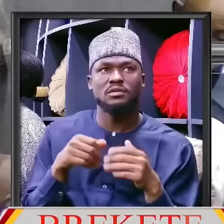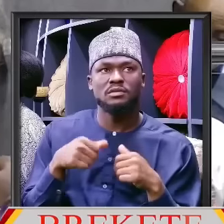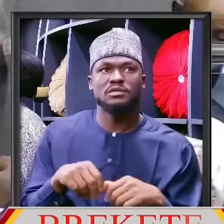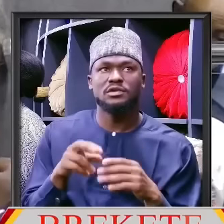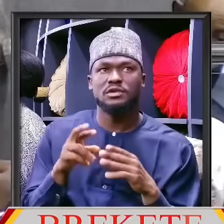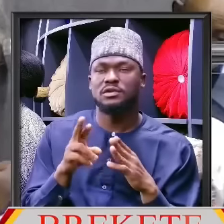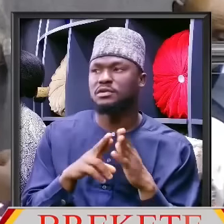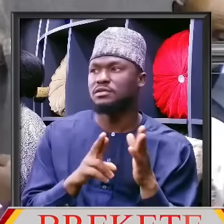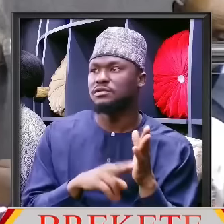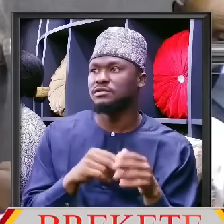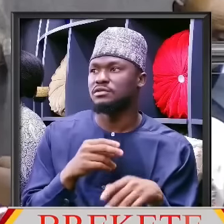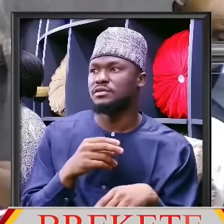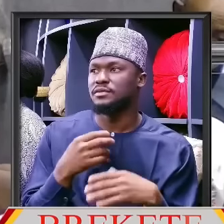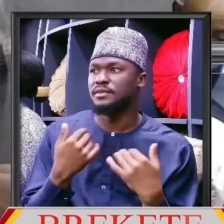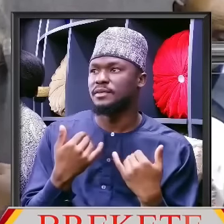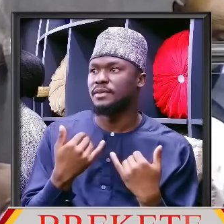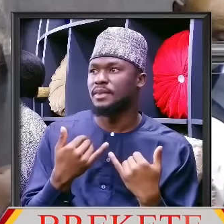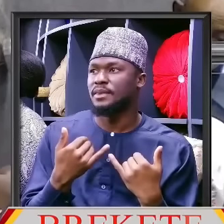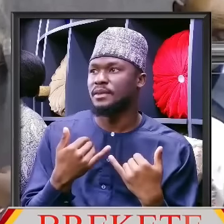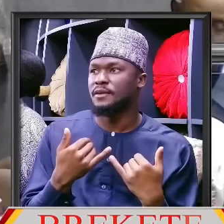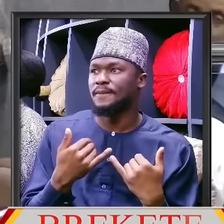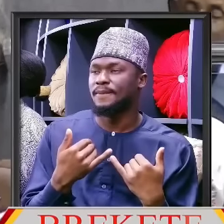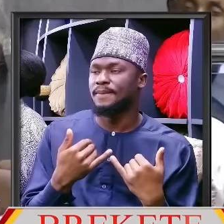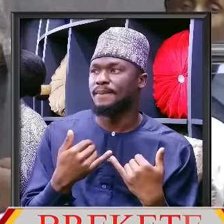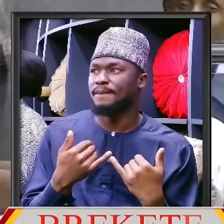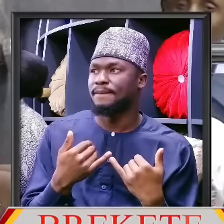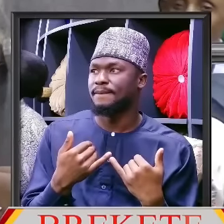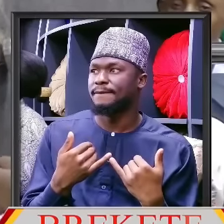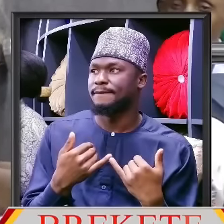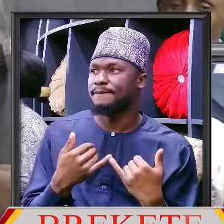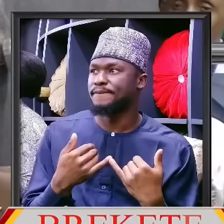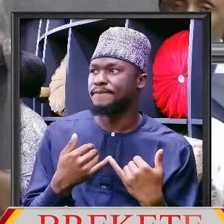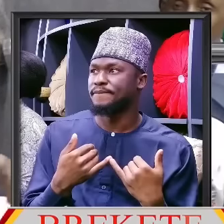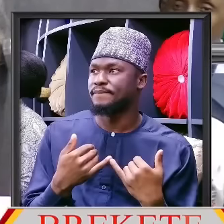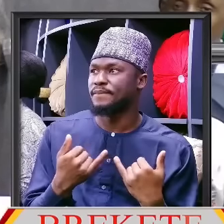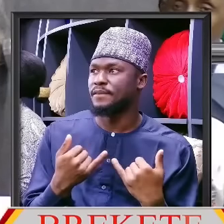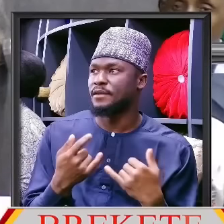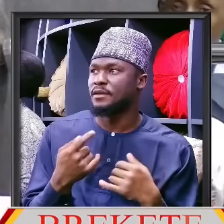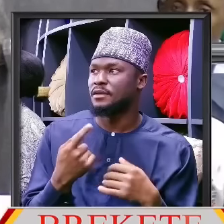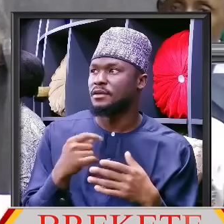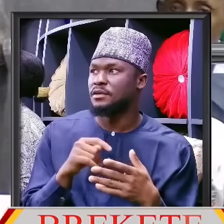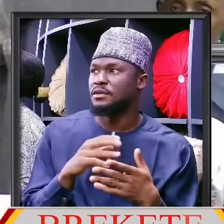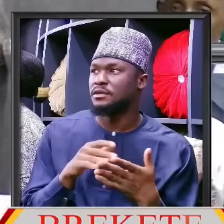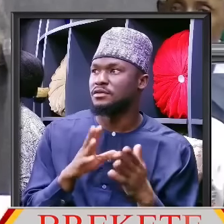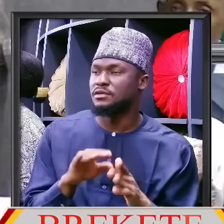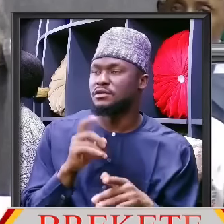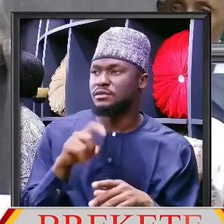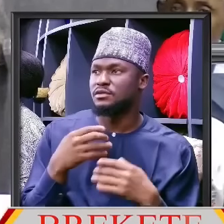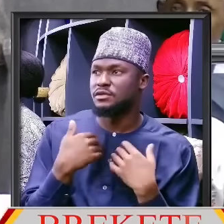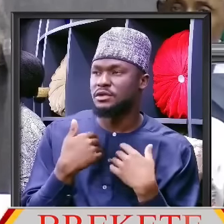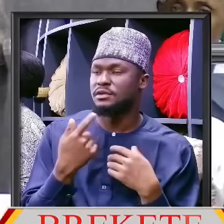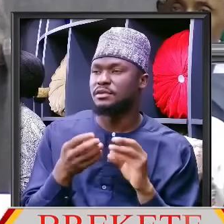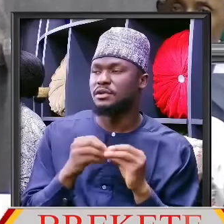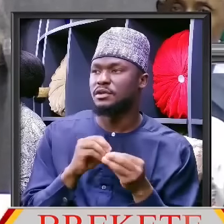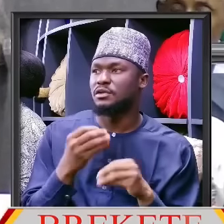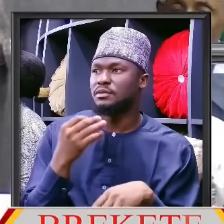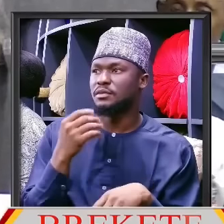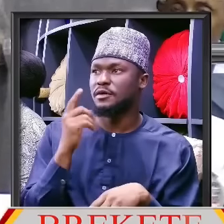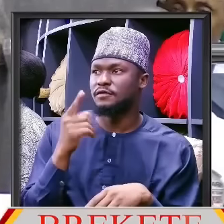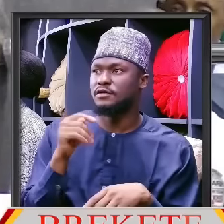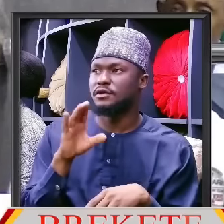regulations. Kindly note that the institution receiving the students must have the required number available from their